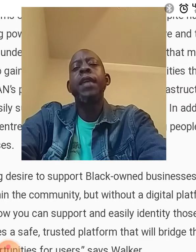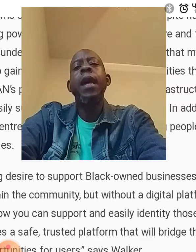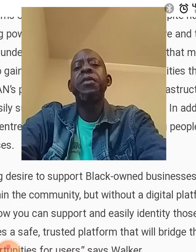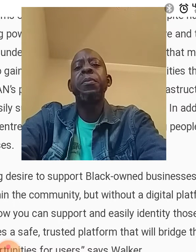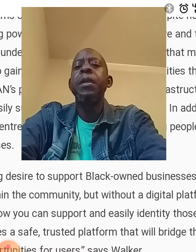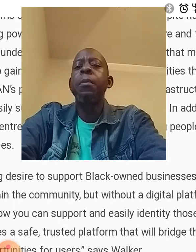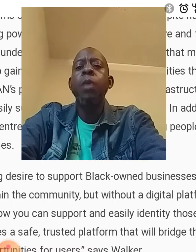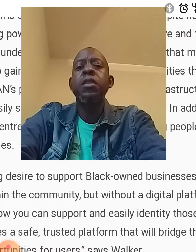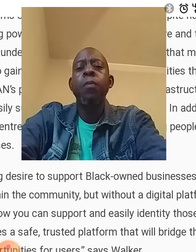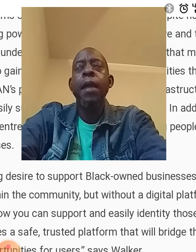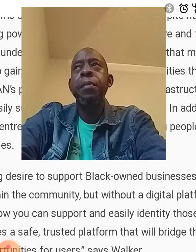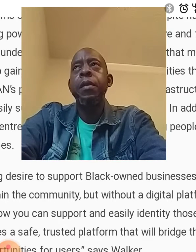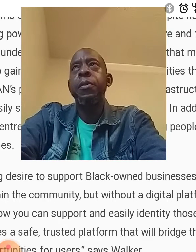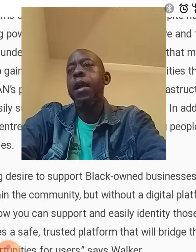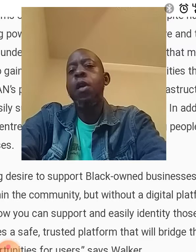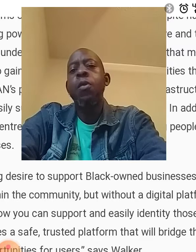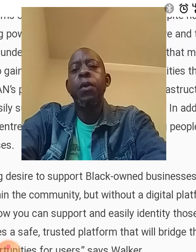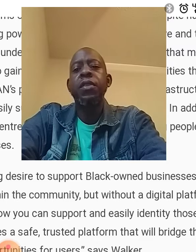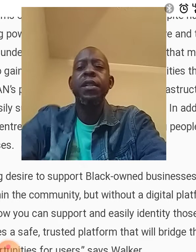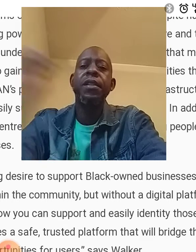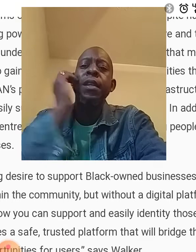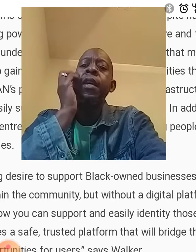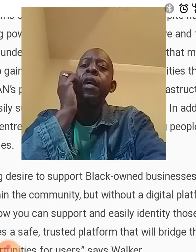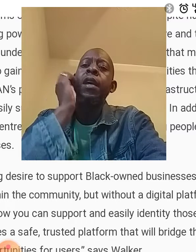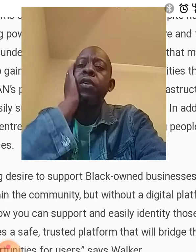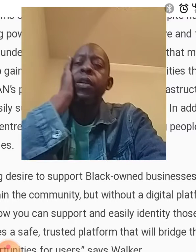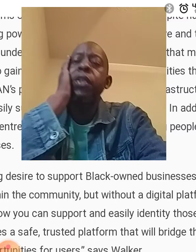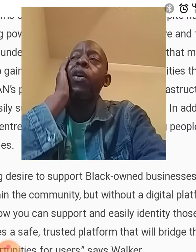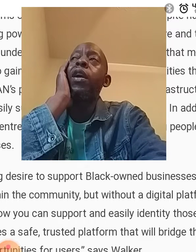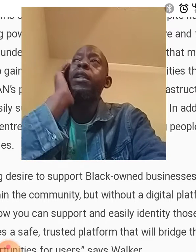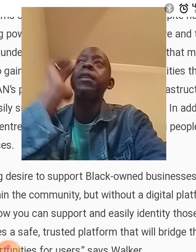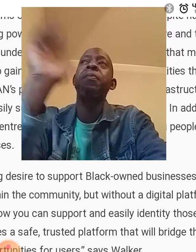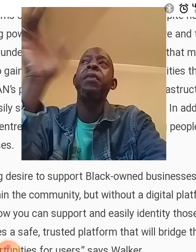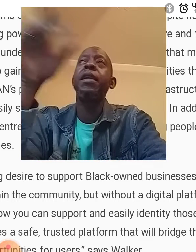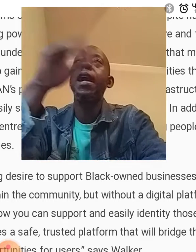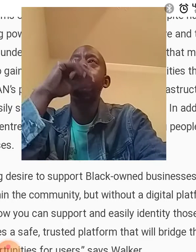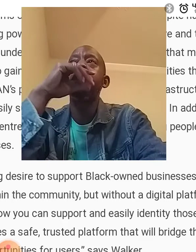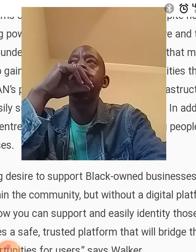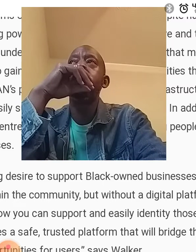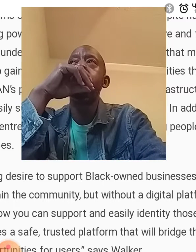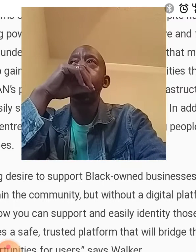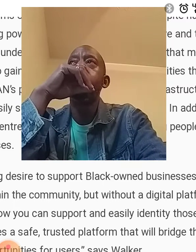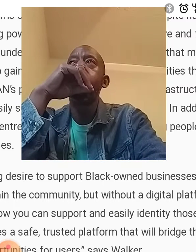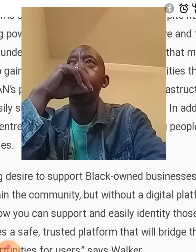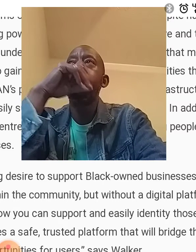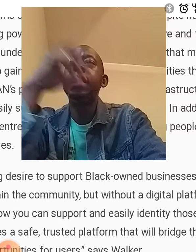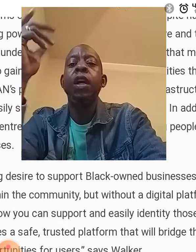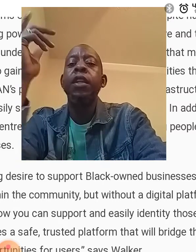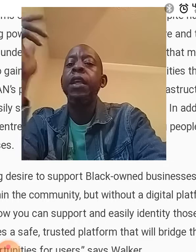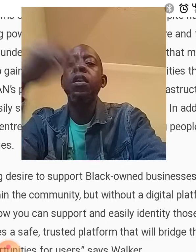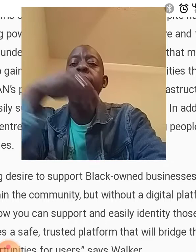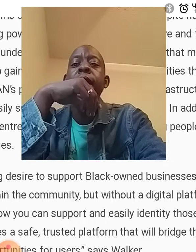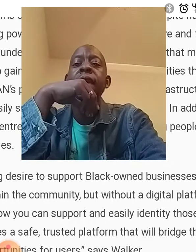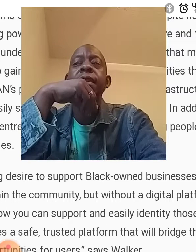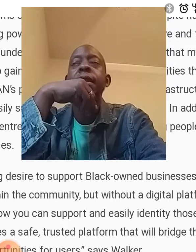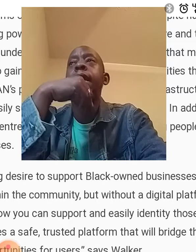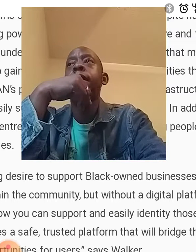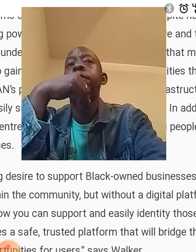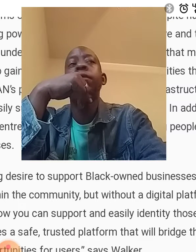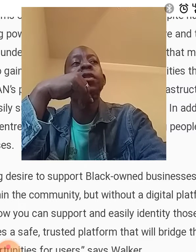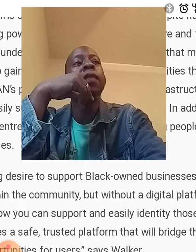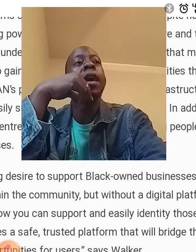which happens to be mostly white people, they own most of this shit. So it's hard to just pick out a needle in the